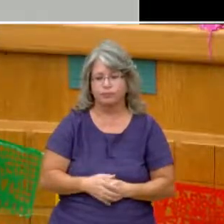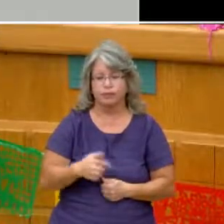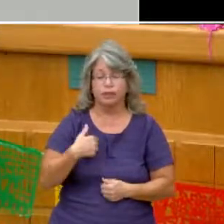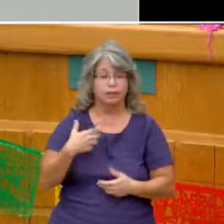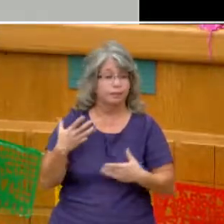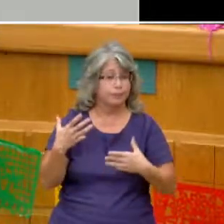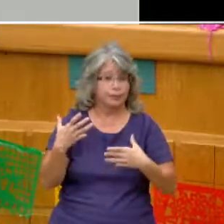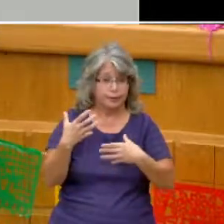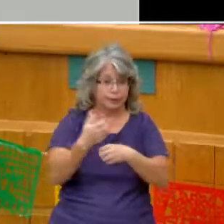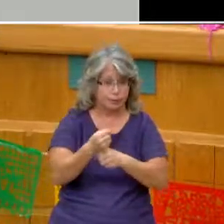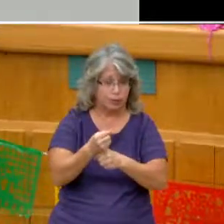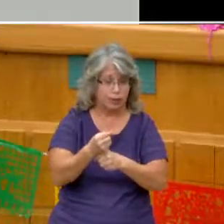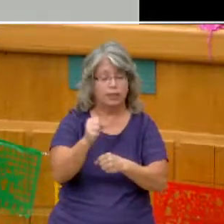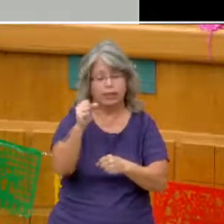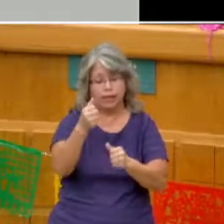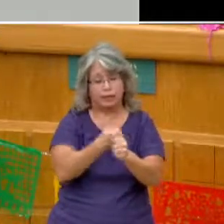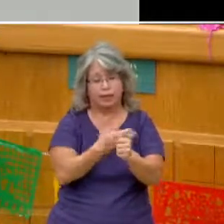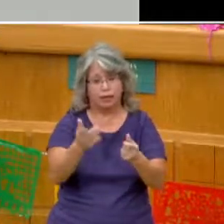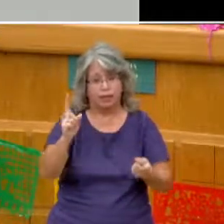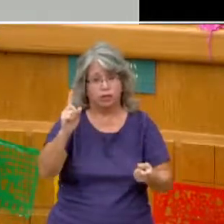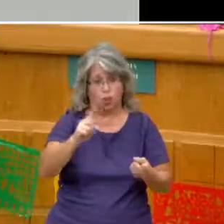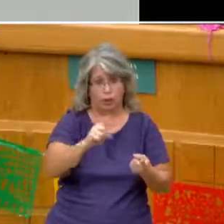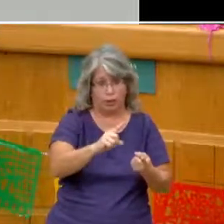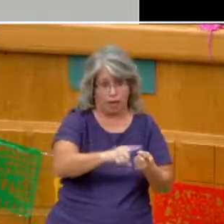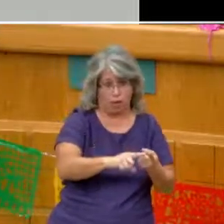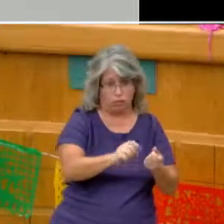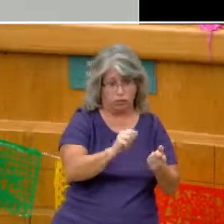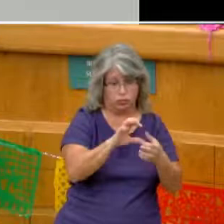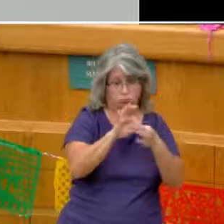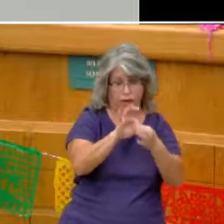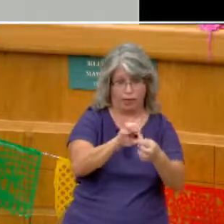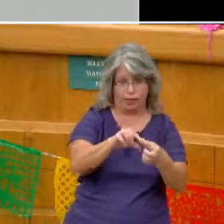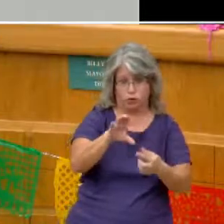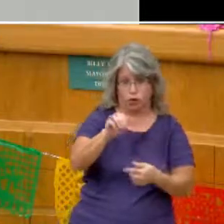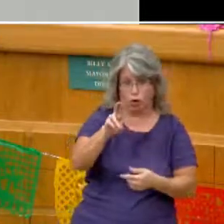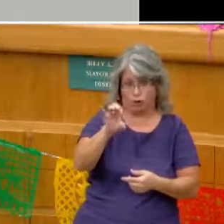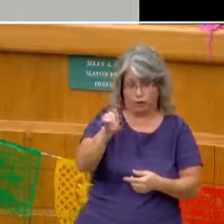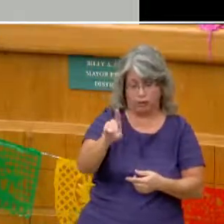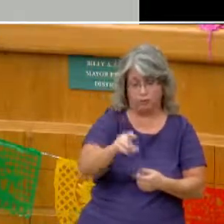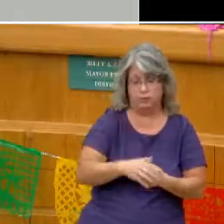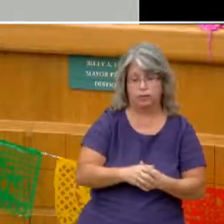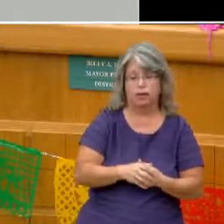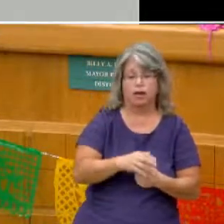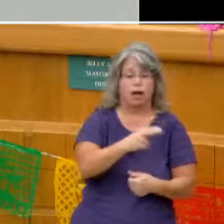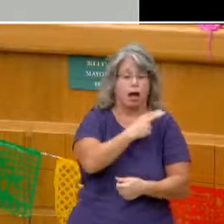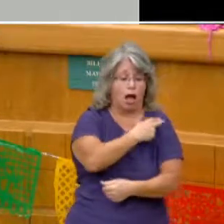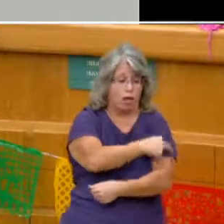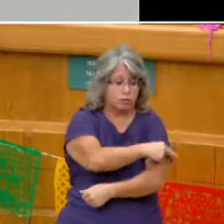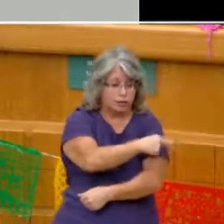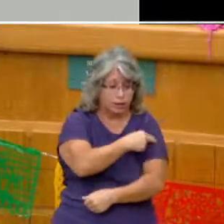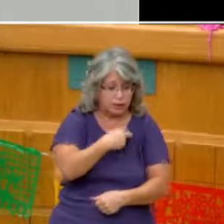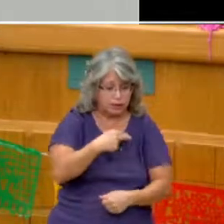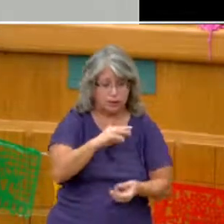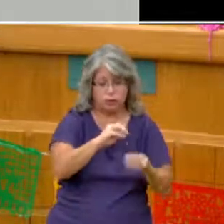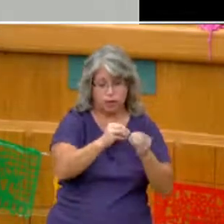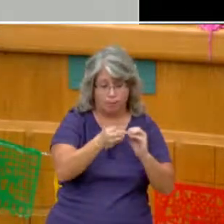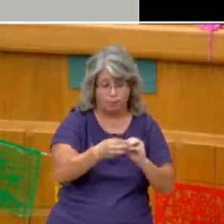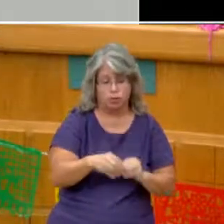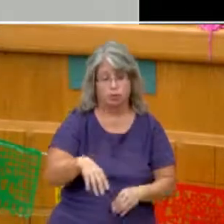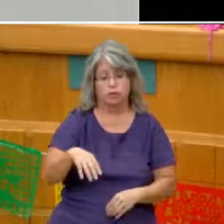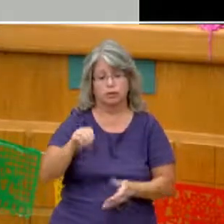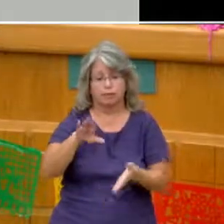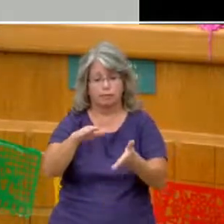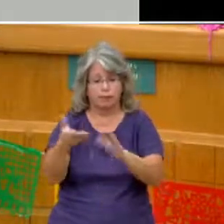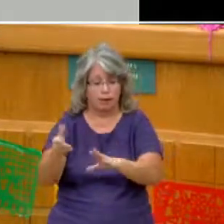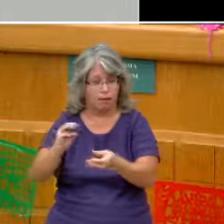now in terms of COVID. New cases, hospitalizations, and fatalities are indeed declining.